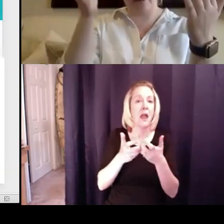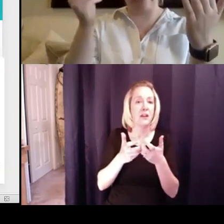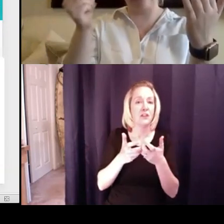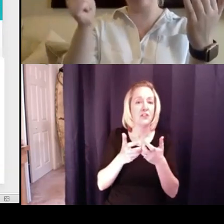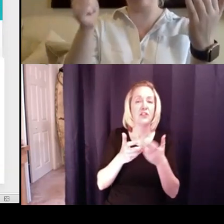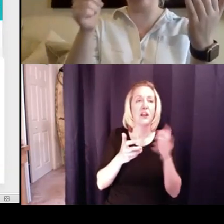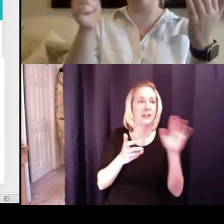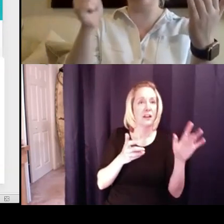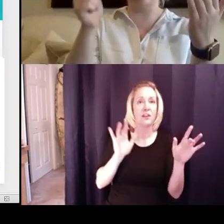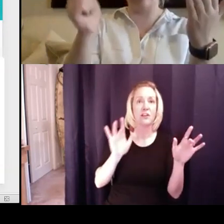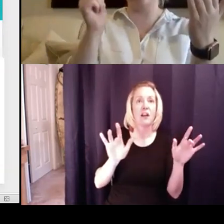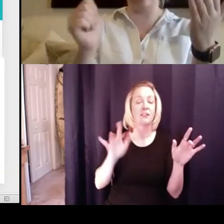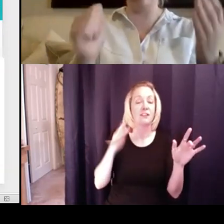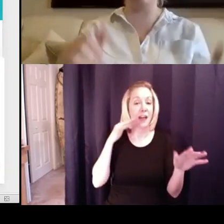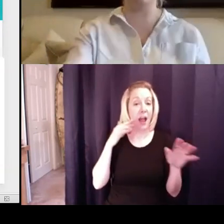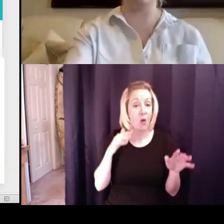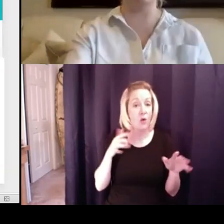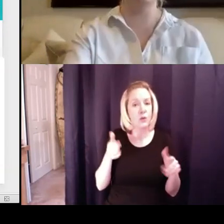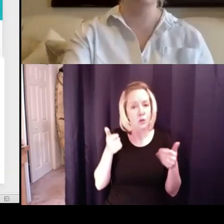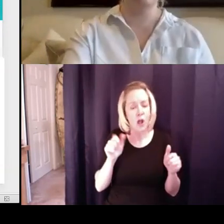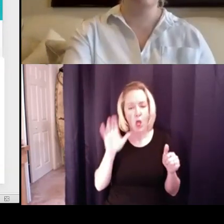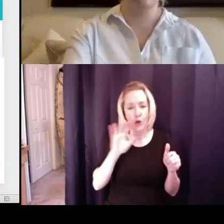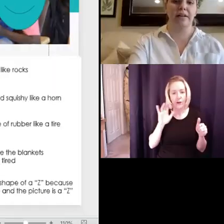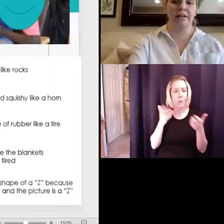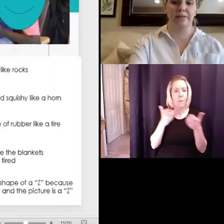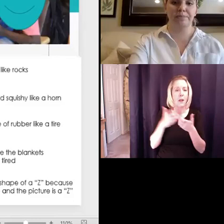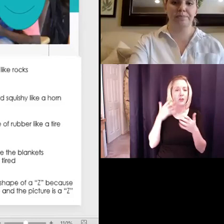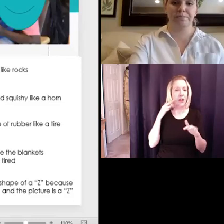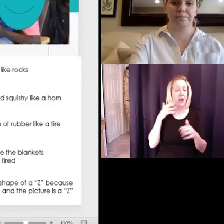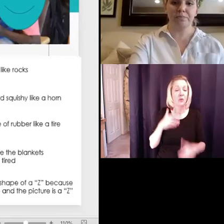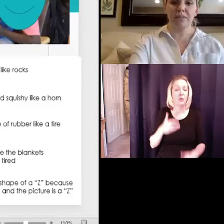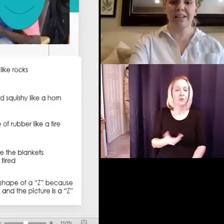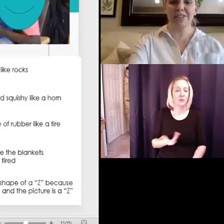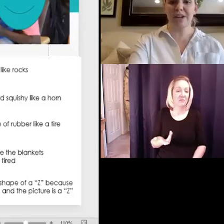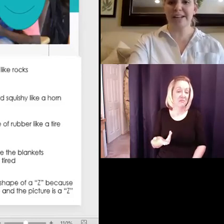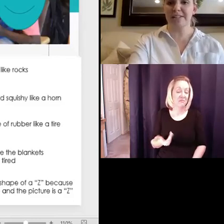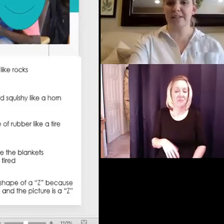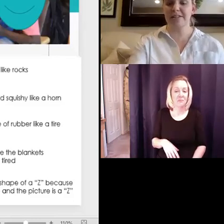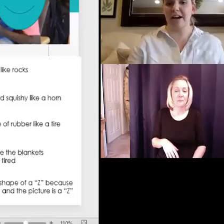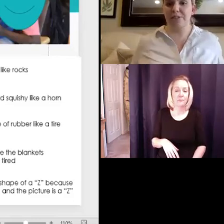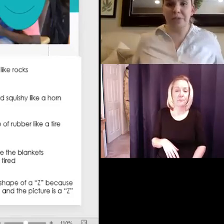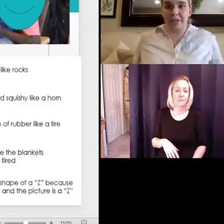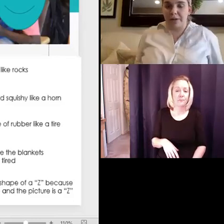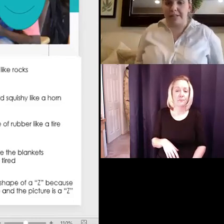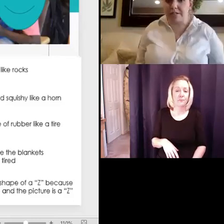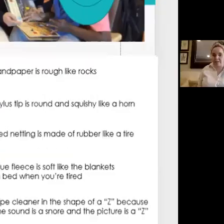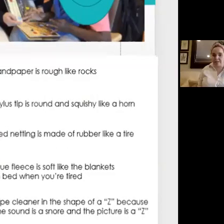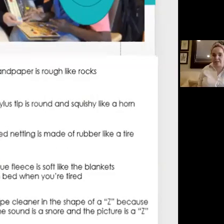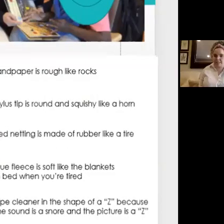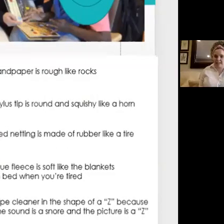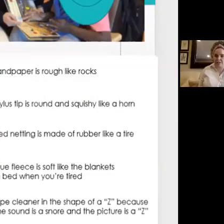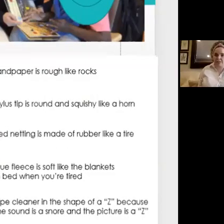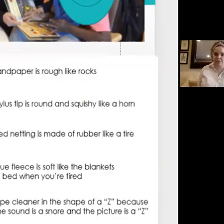was trying to find the same sound and press it. I tried to not do like